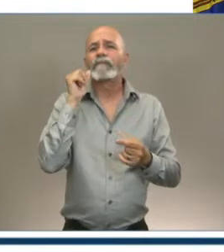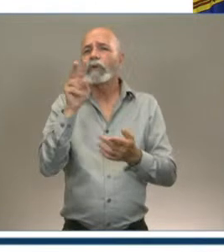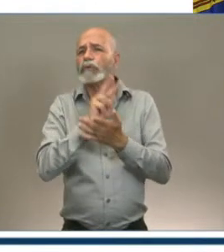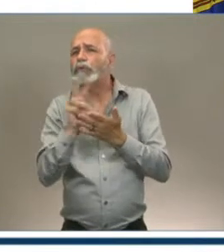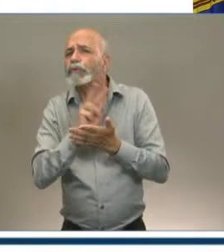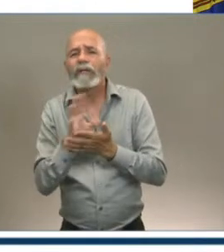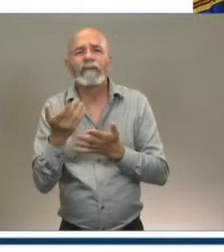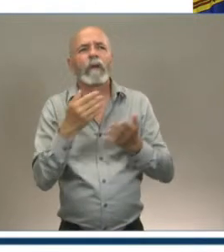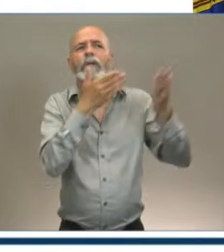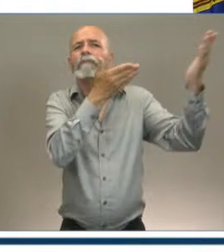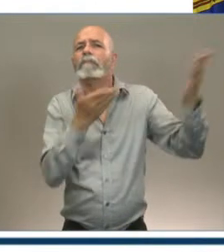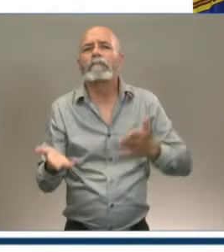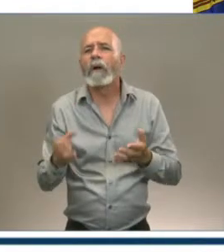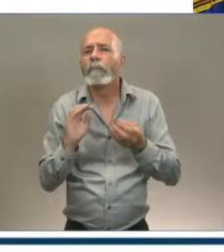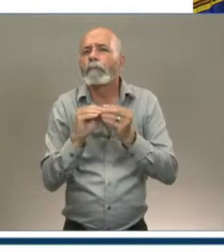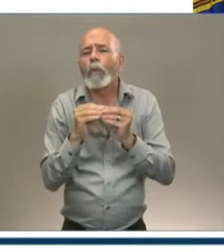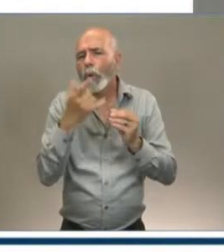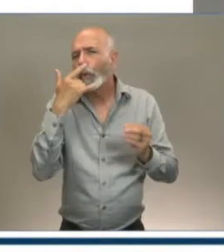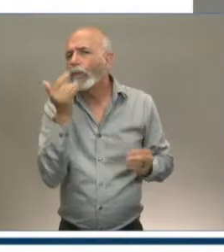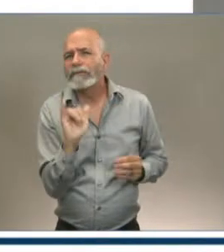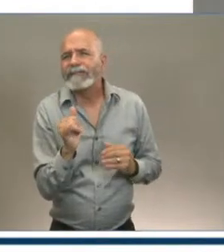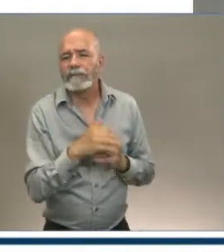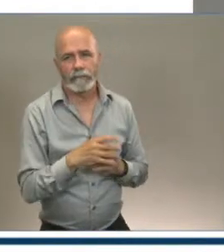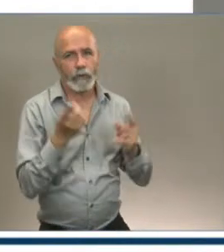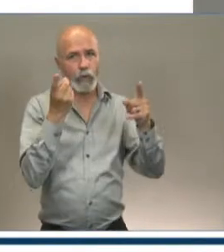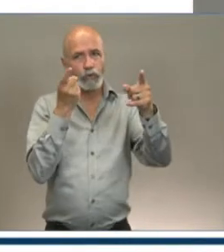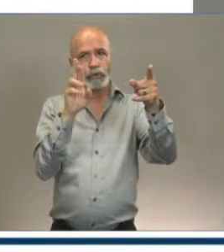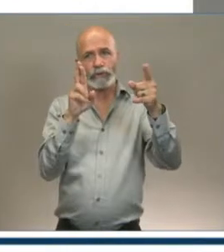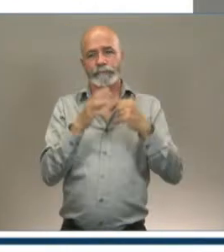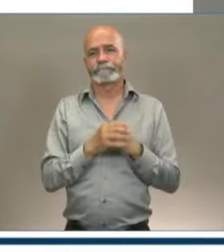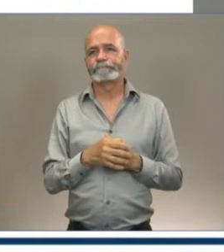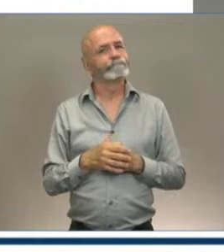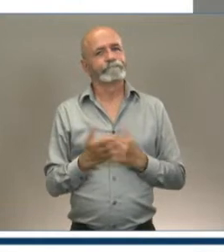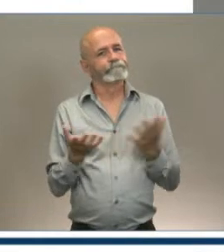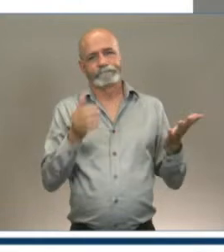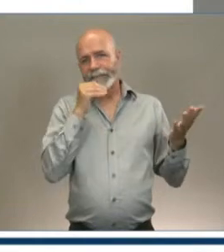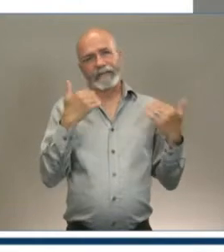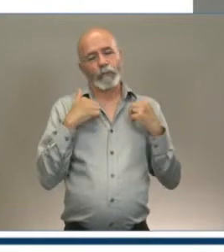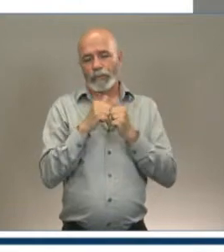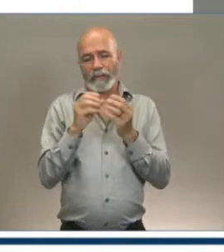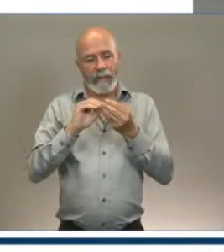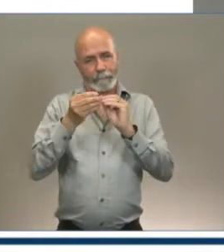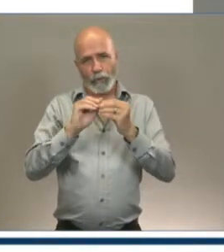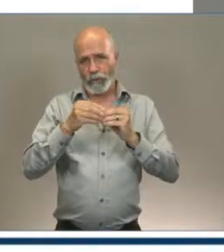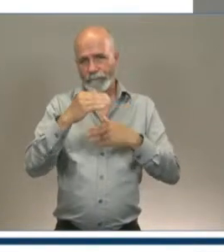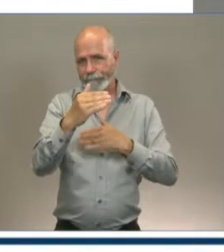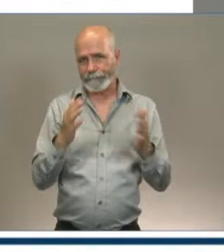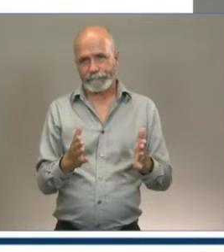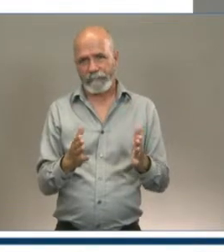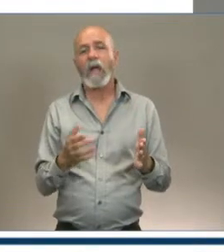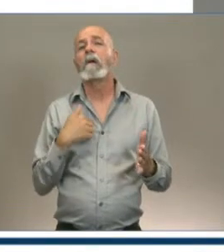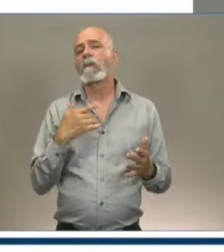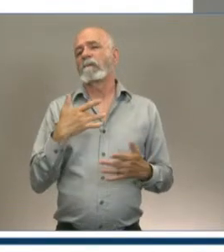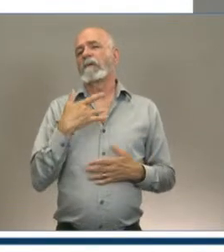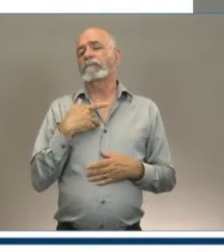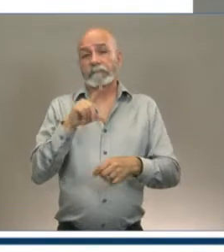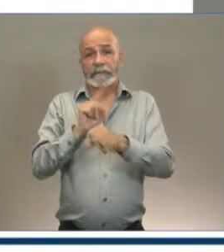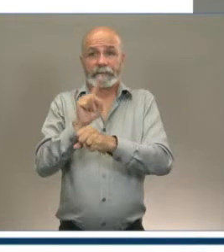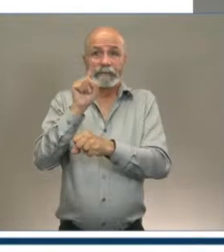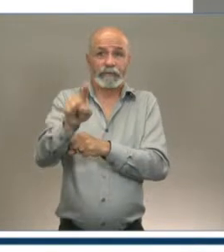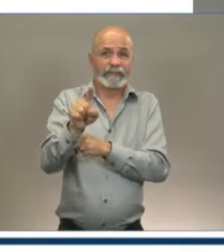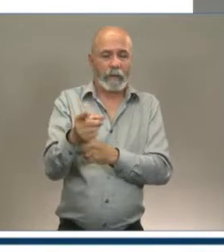we're expecting. I don't have the firm numbers. We're looking at possibly doing a more detailed update next week on the vaccine